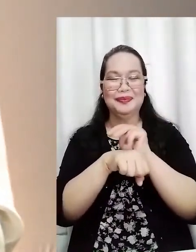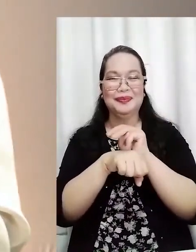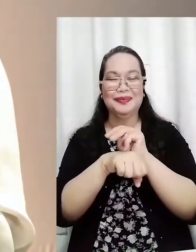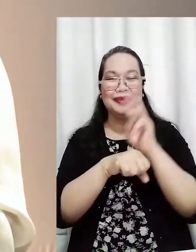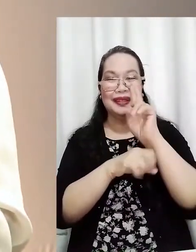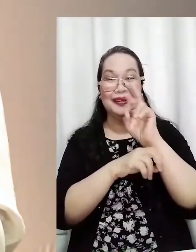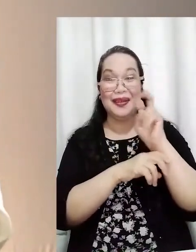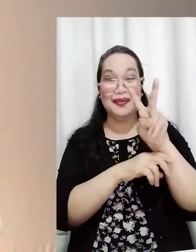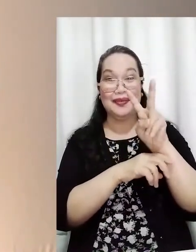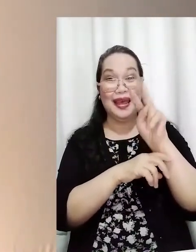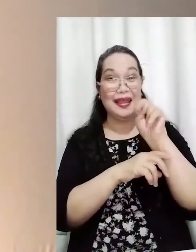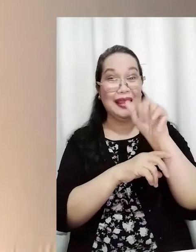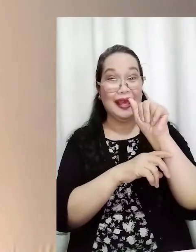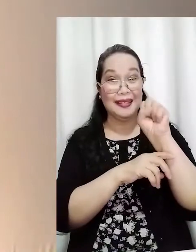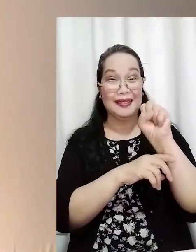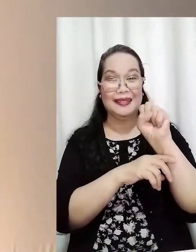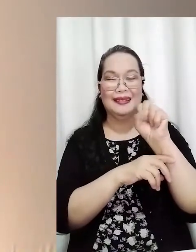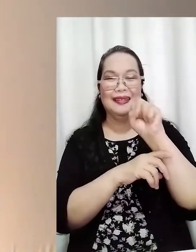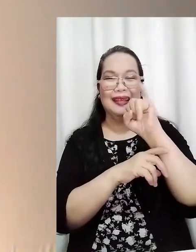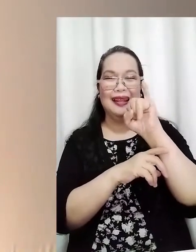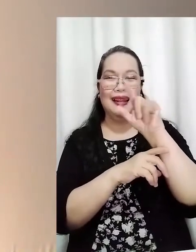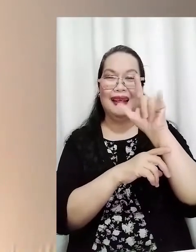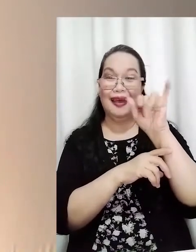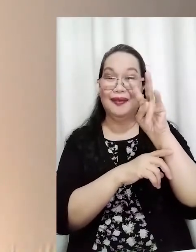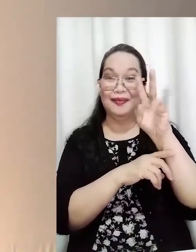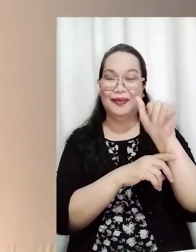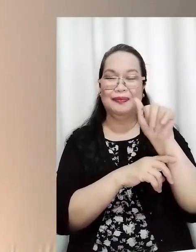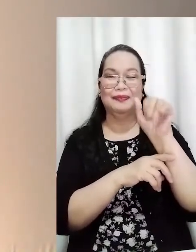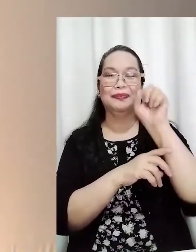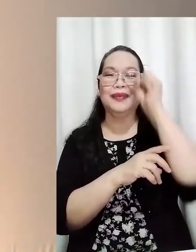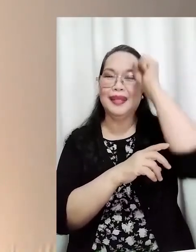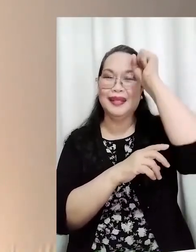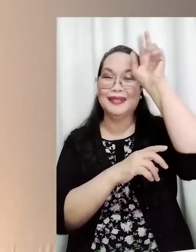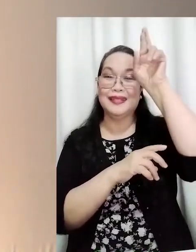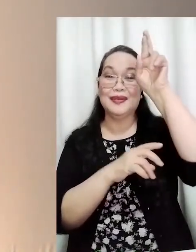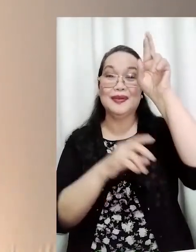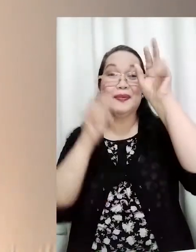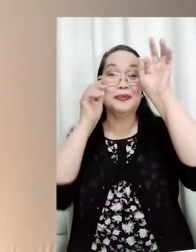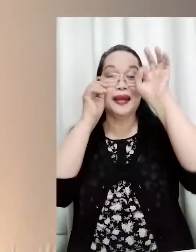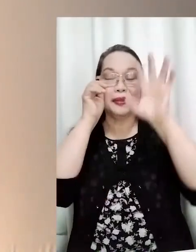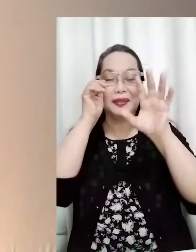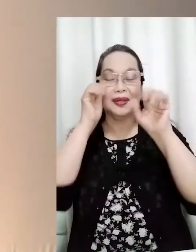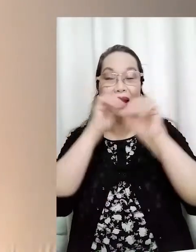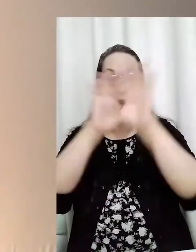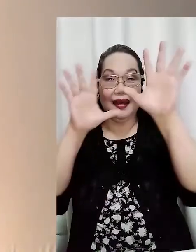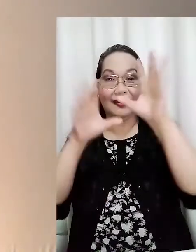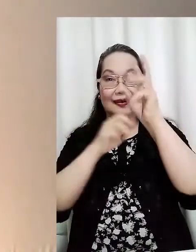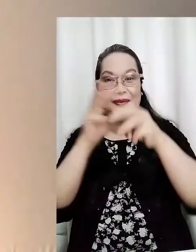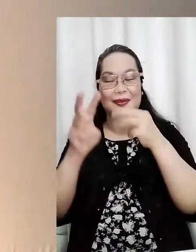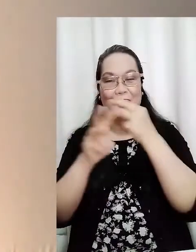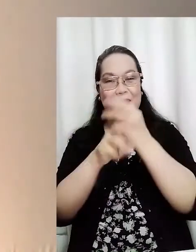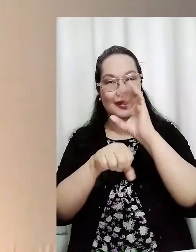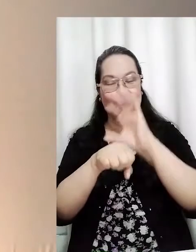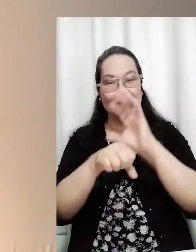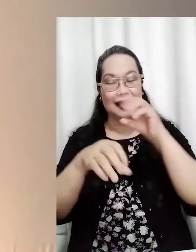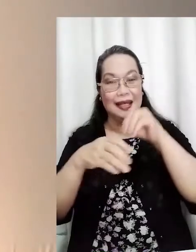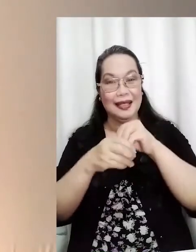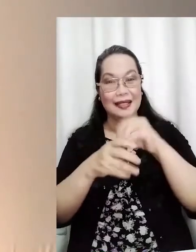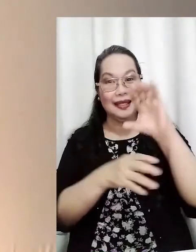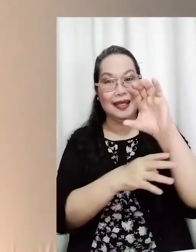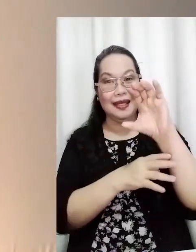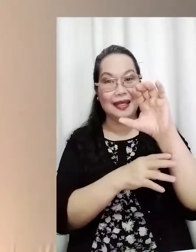Silava. Siya po ang senior pastor ng Light of the World Church. Kung kayo po ay nagawi ng Cagayan de